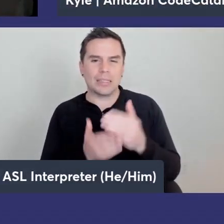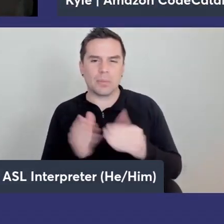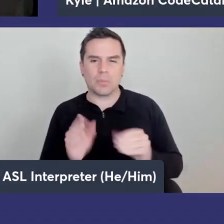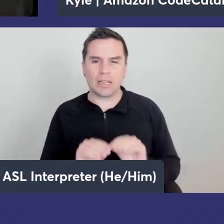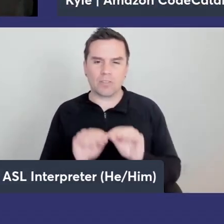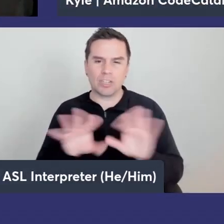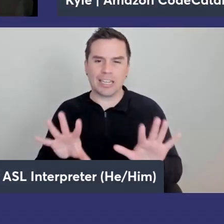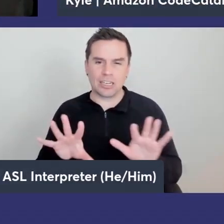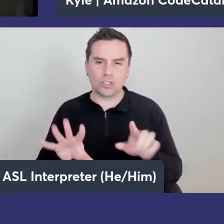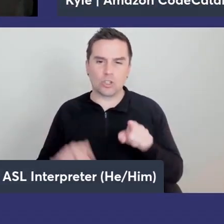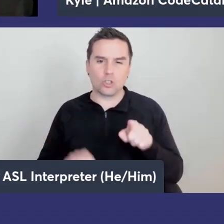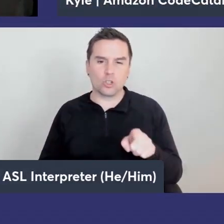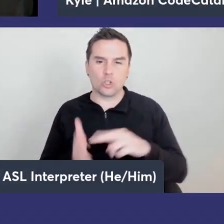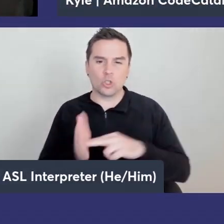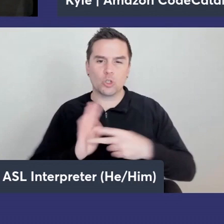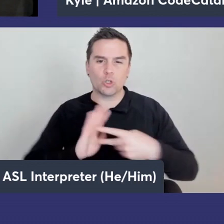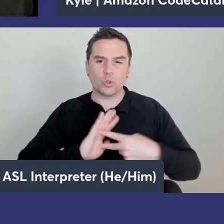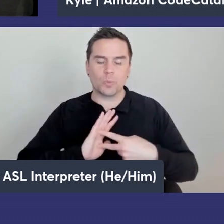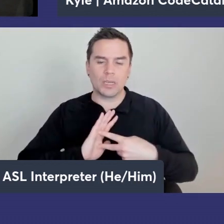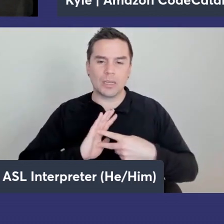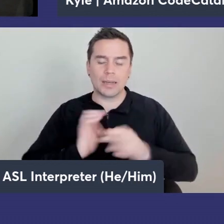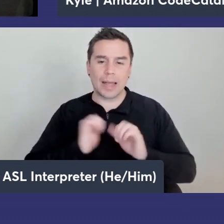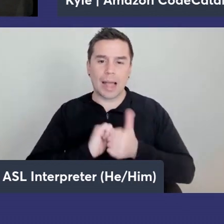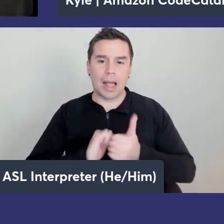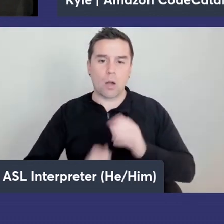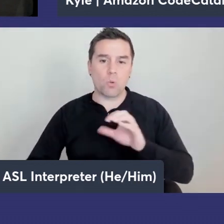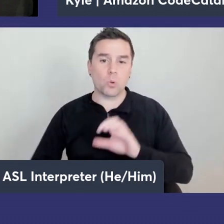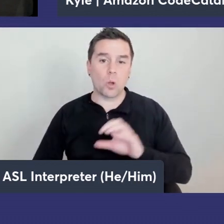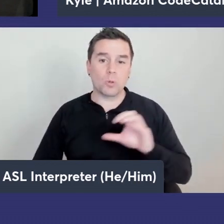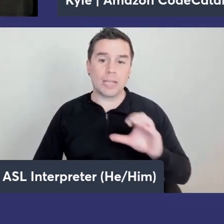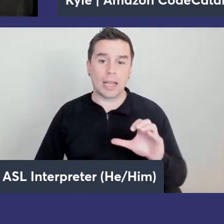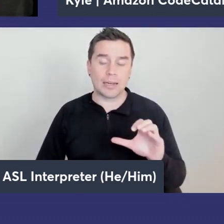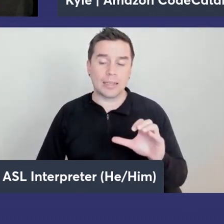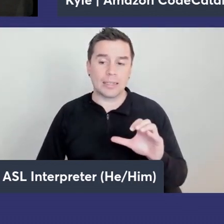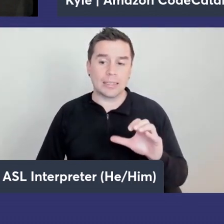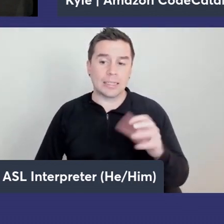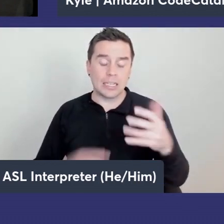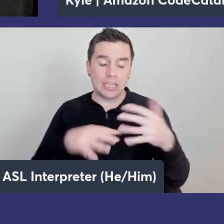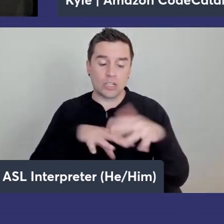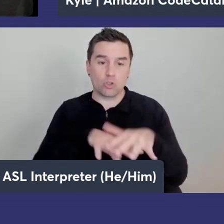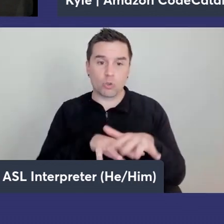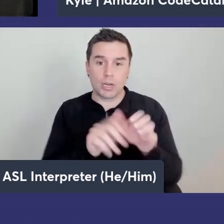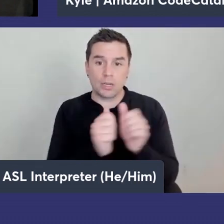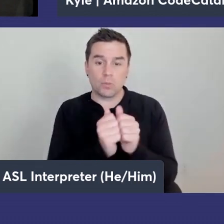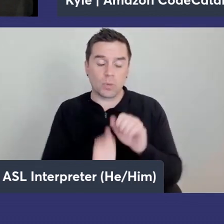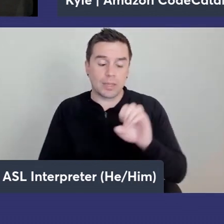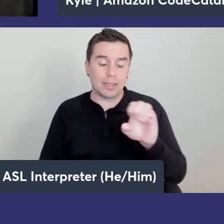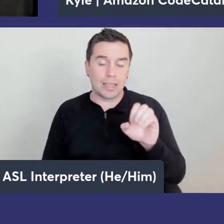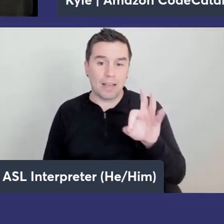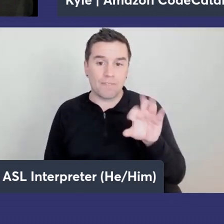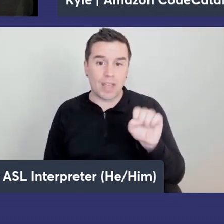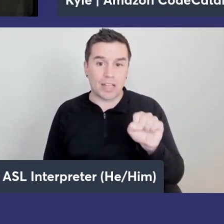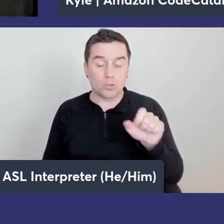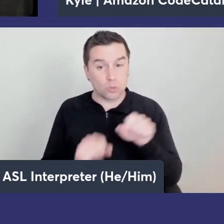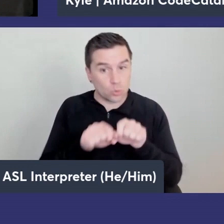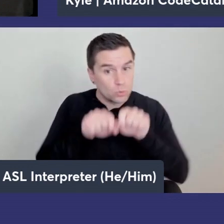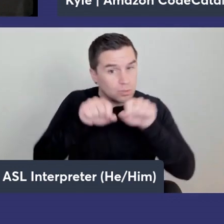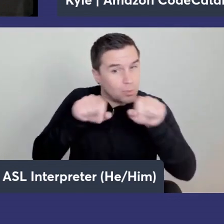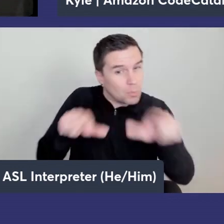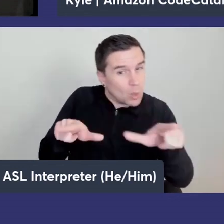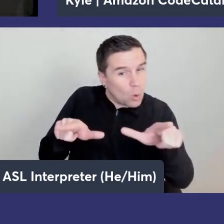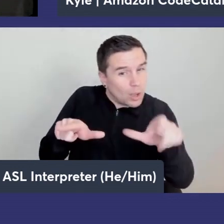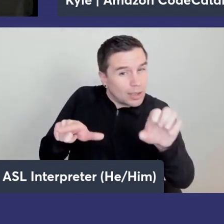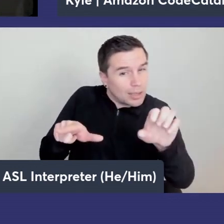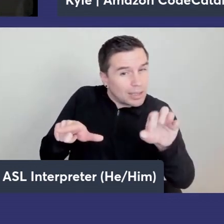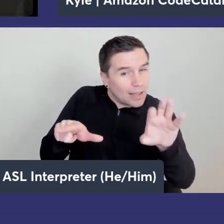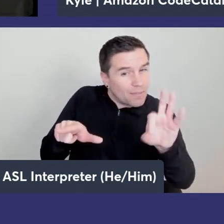mean how is CodeCatalyst integrated with EFS to deploy EFS, or how does it work